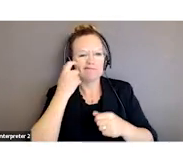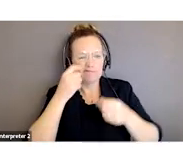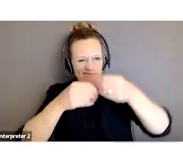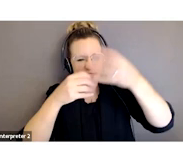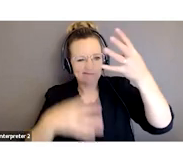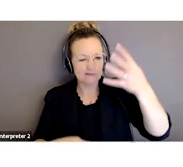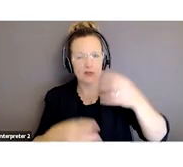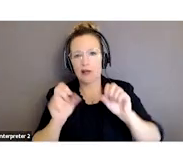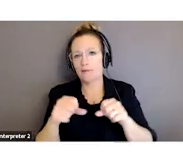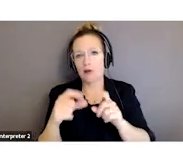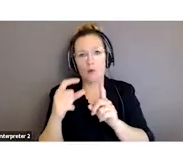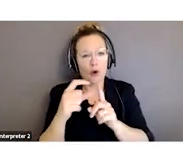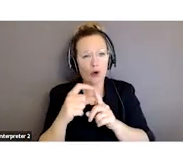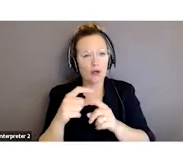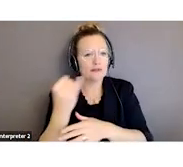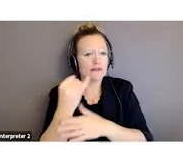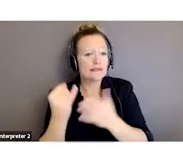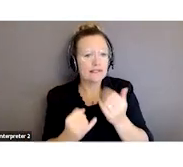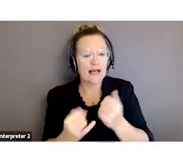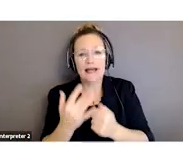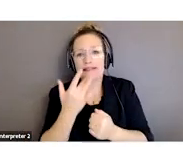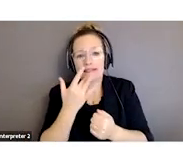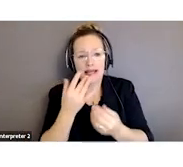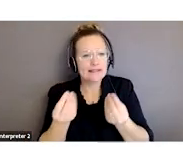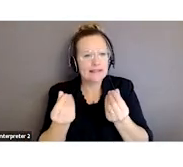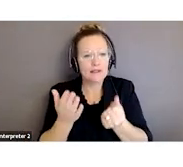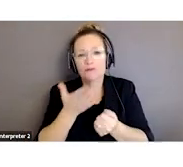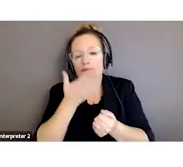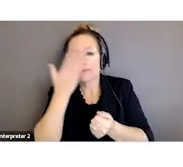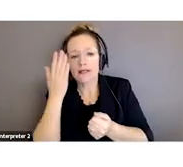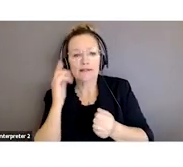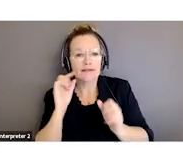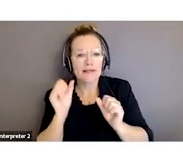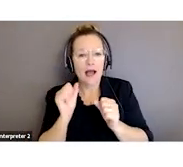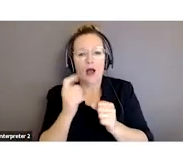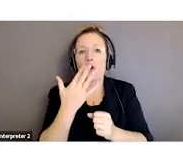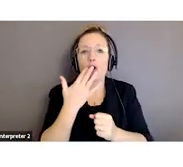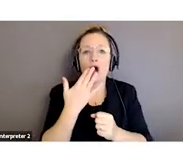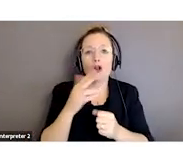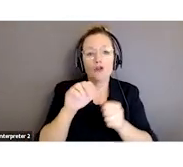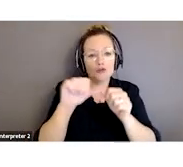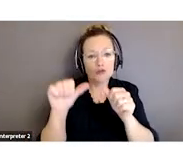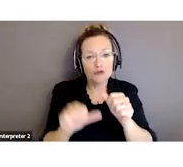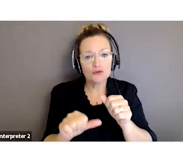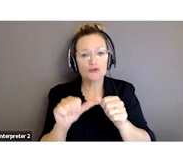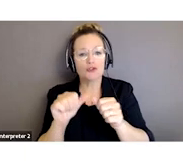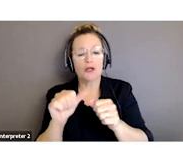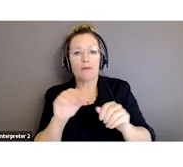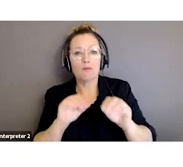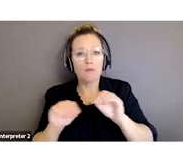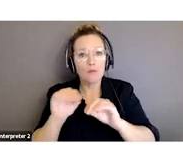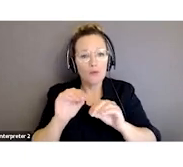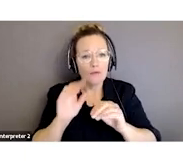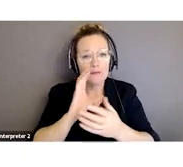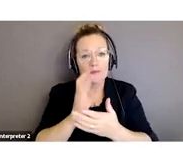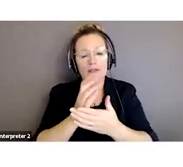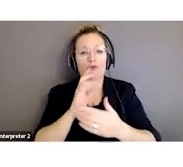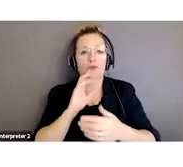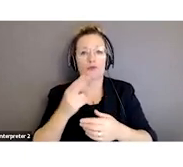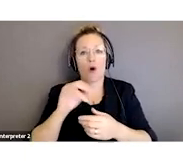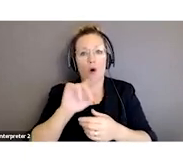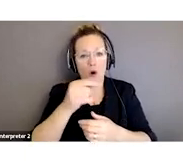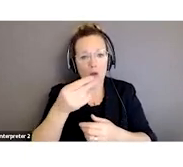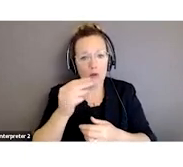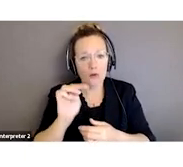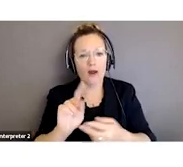words, designs, tastes, textures, scents, sounds, colors, shapes, moving images, holograms, methods